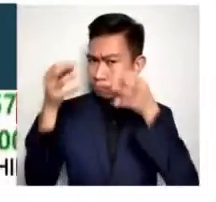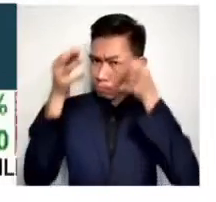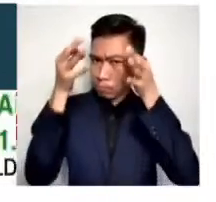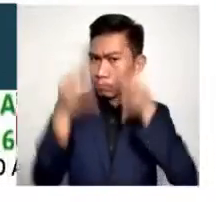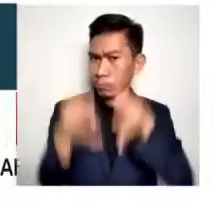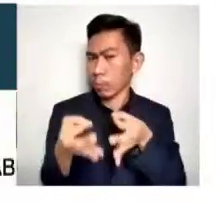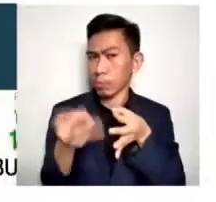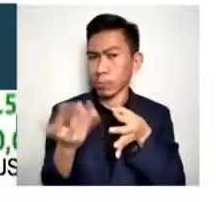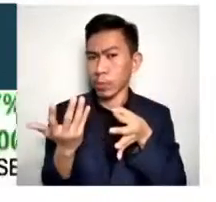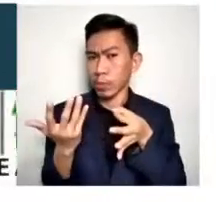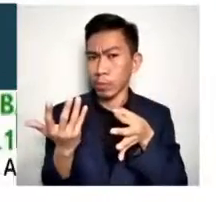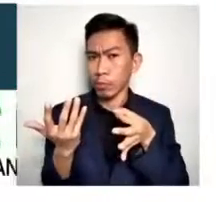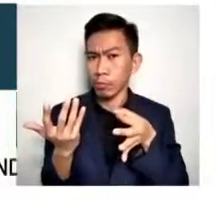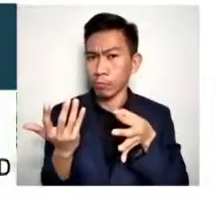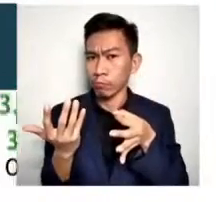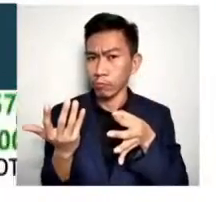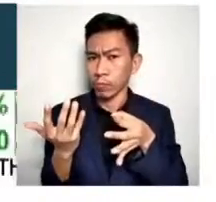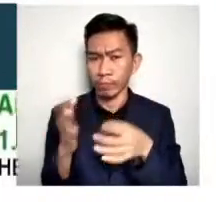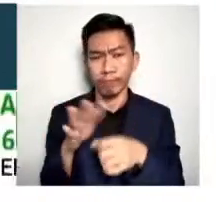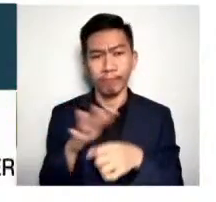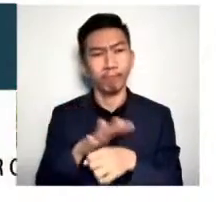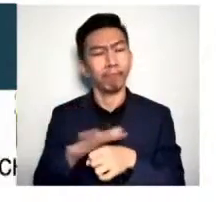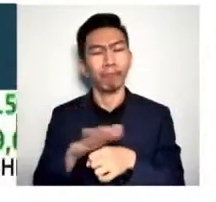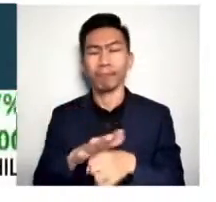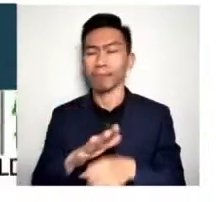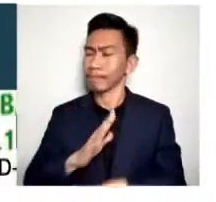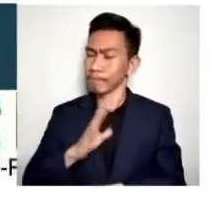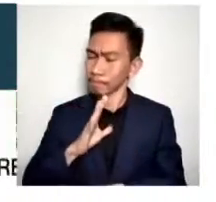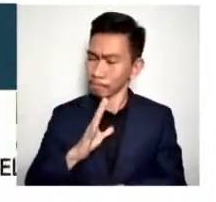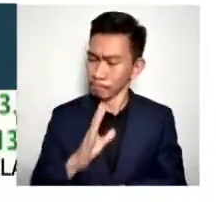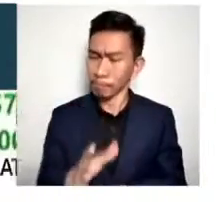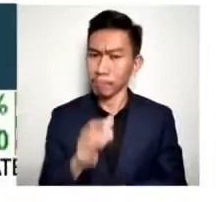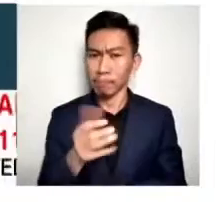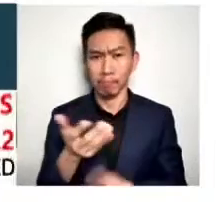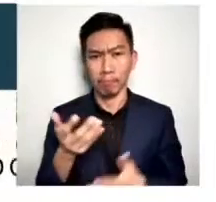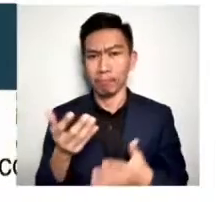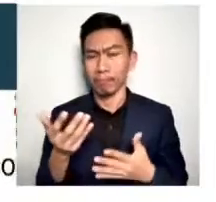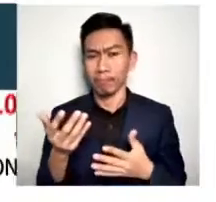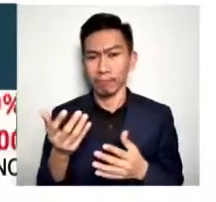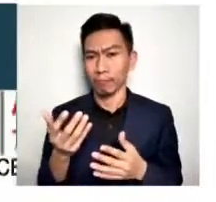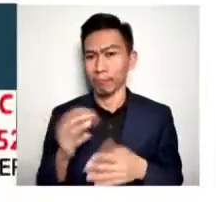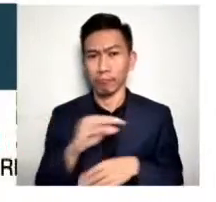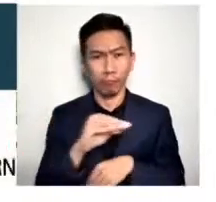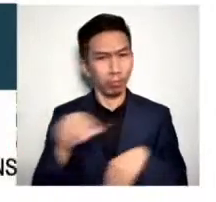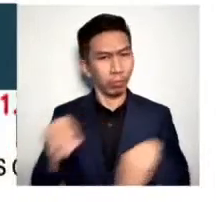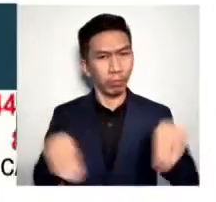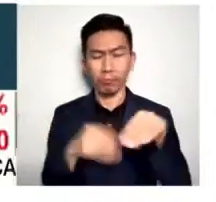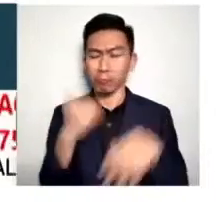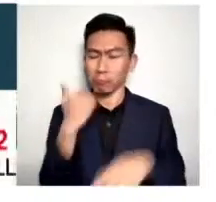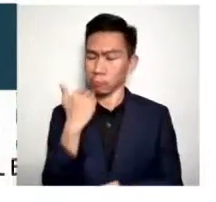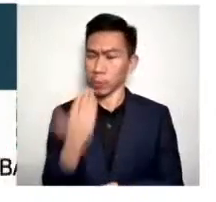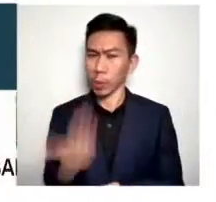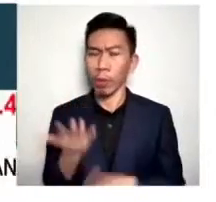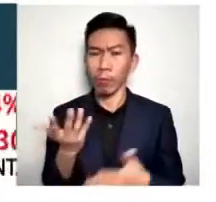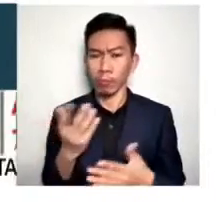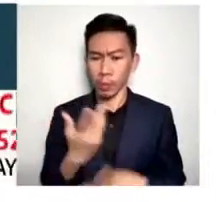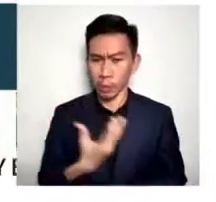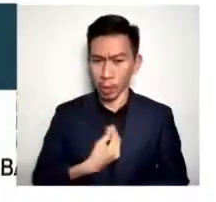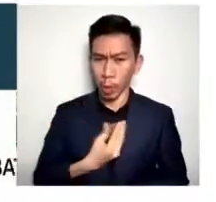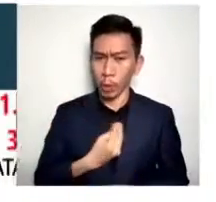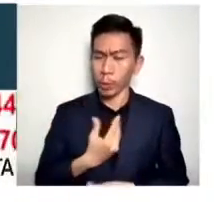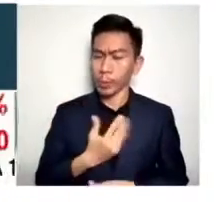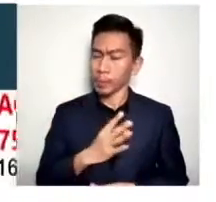that it was enough, it is enough to offset this level of fear that you're experiencing?